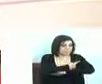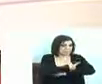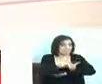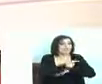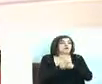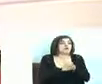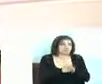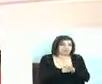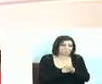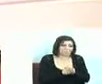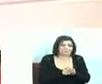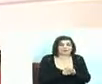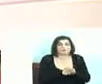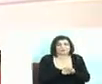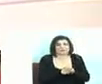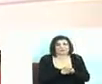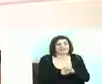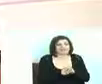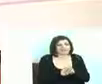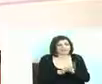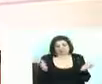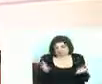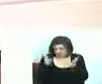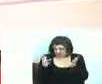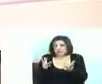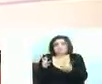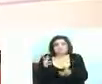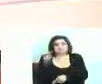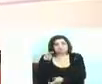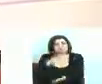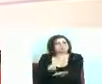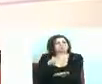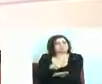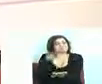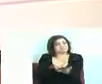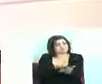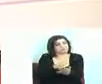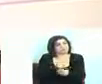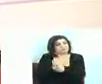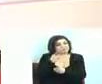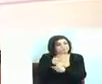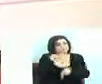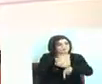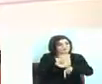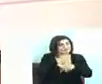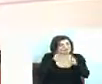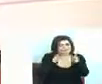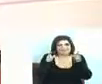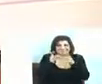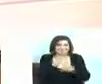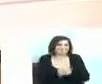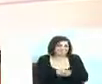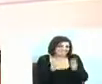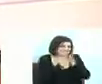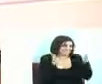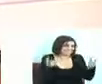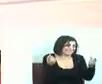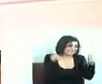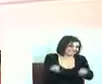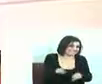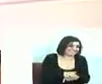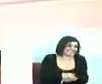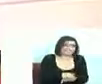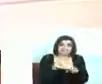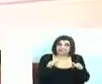So I do encourage you to check out that newsletter. There are updates from your pastoral search team. There's updates from the vision team. There is just a lot that is happening because